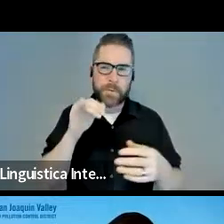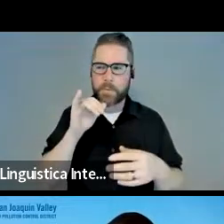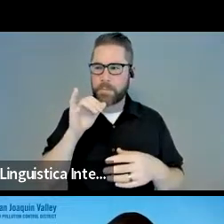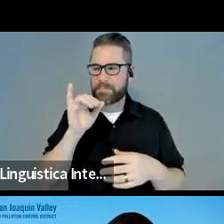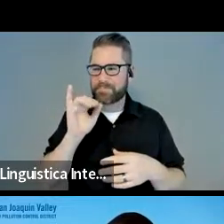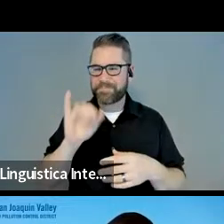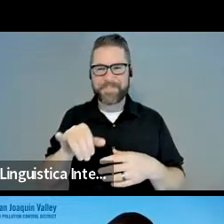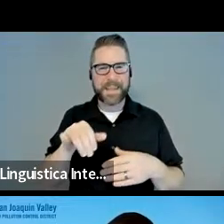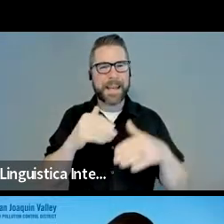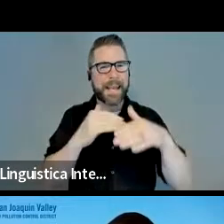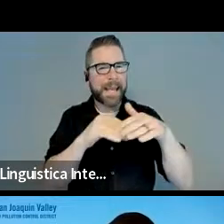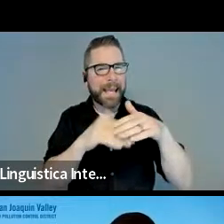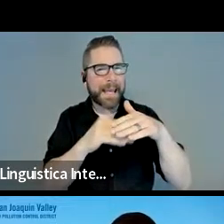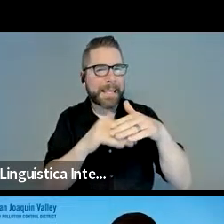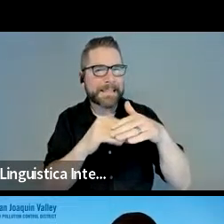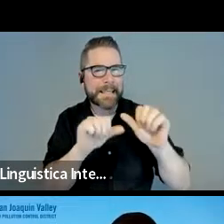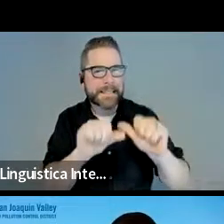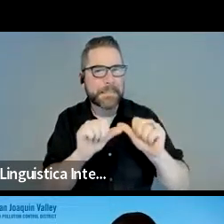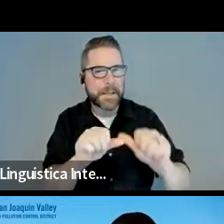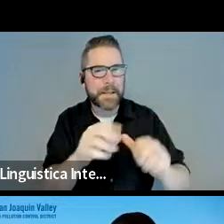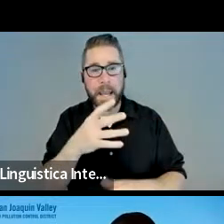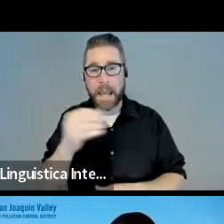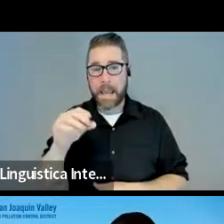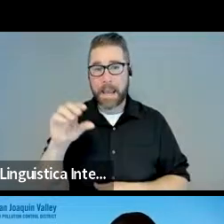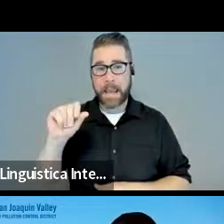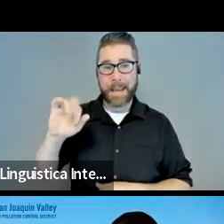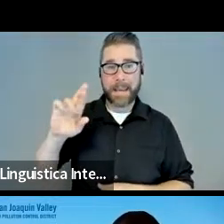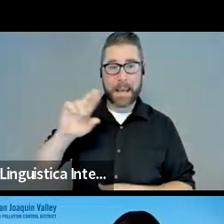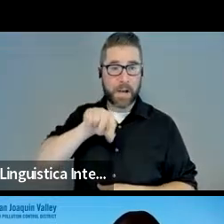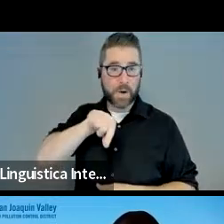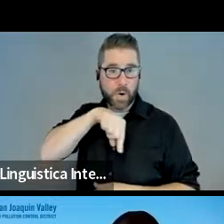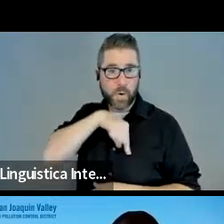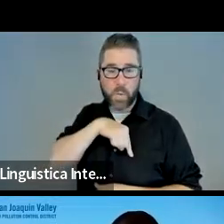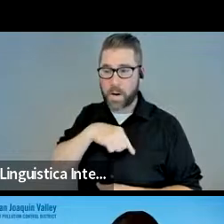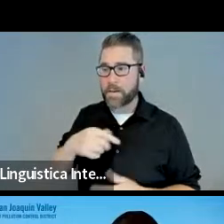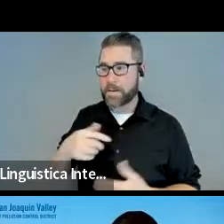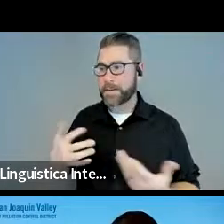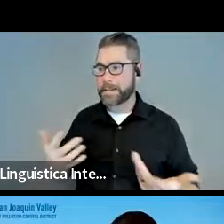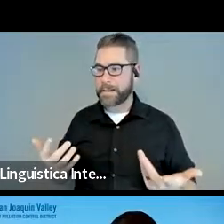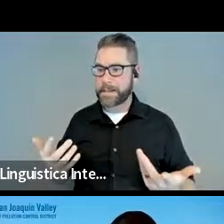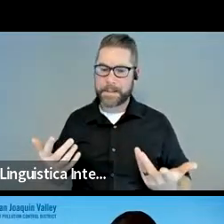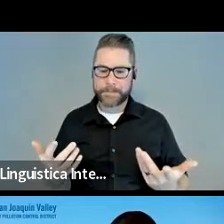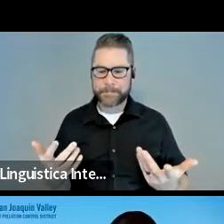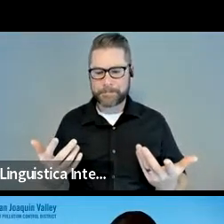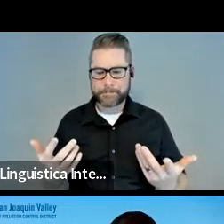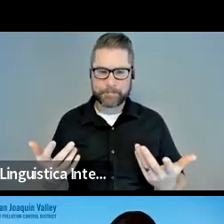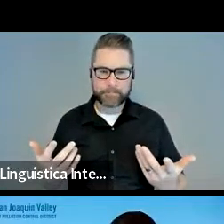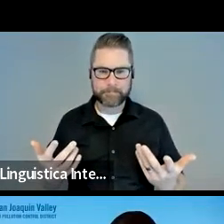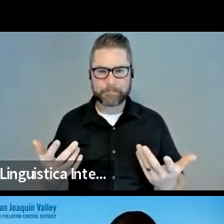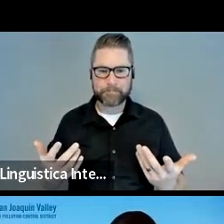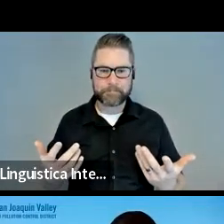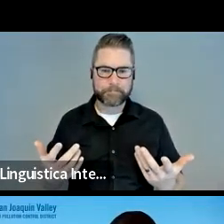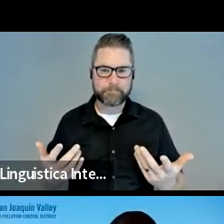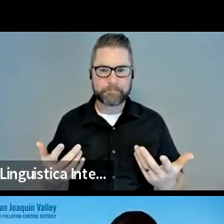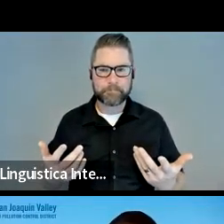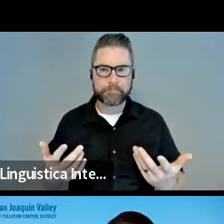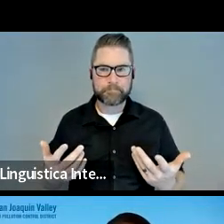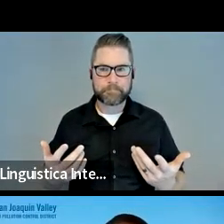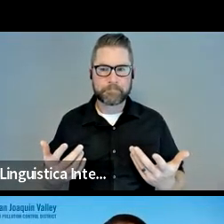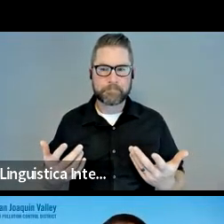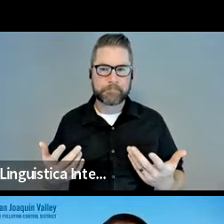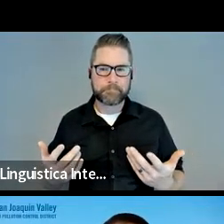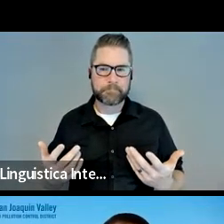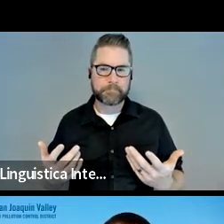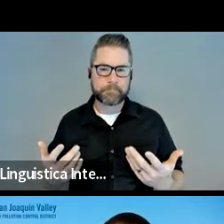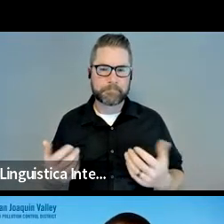quality are not that deficient when it comes to reach out to the public and